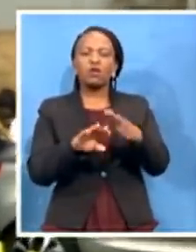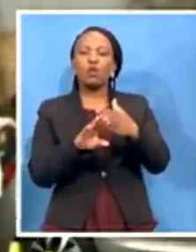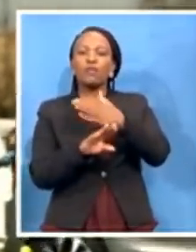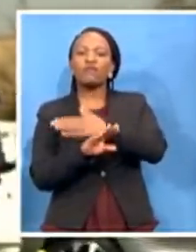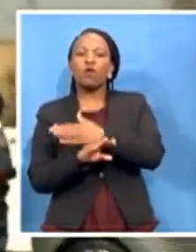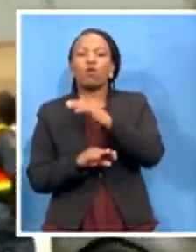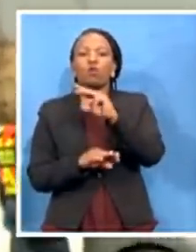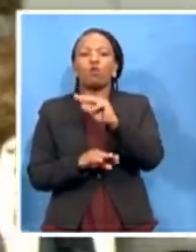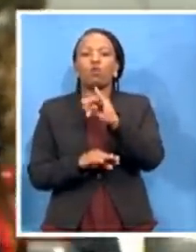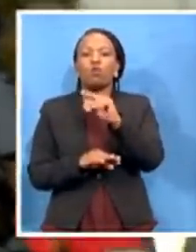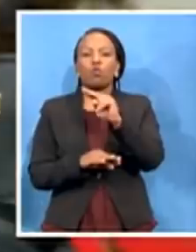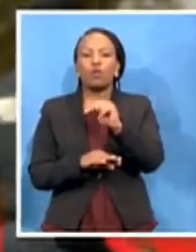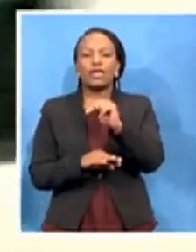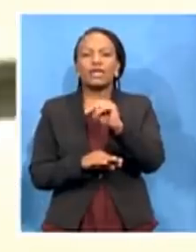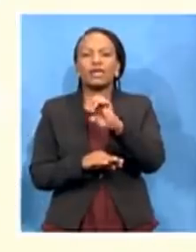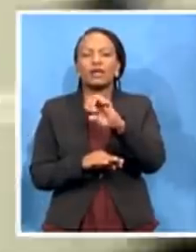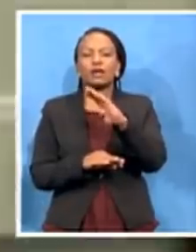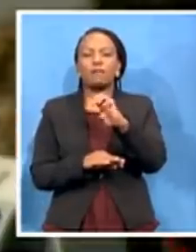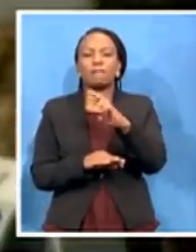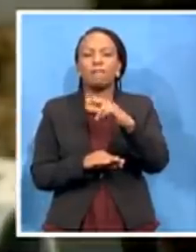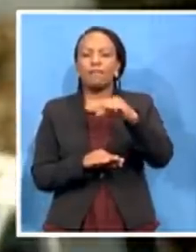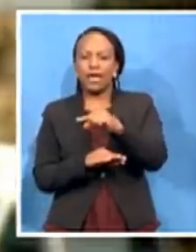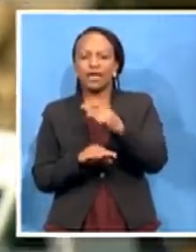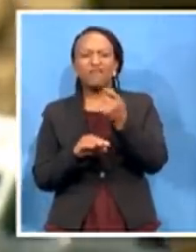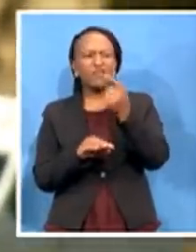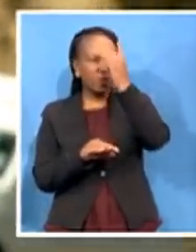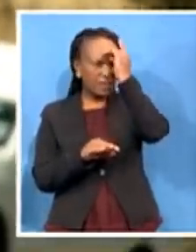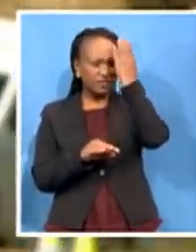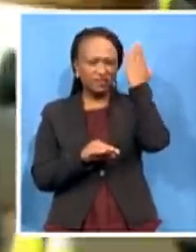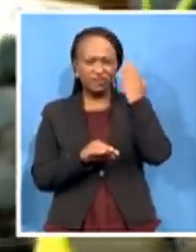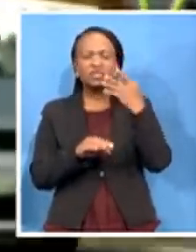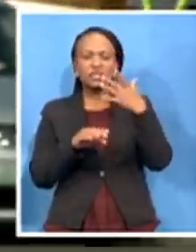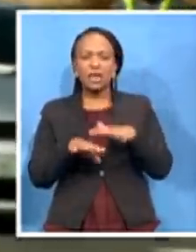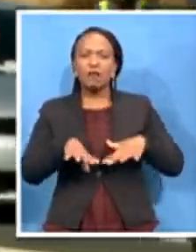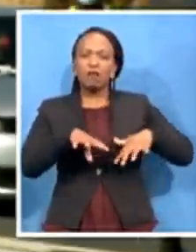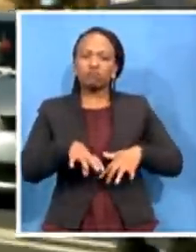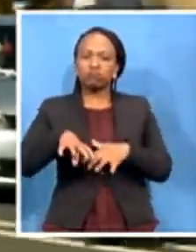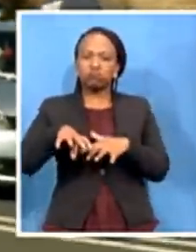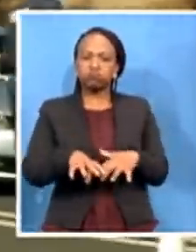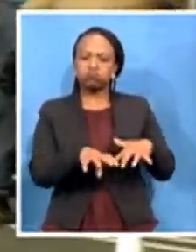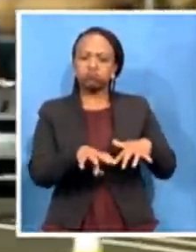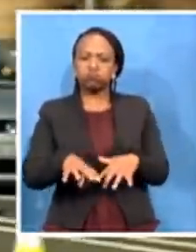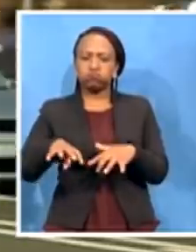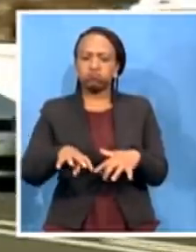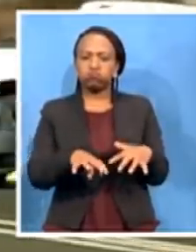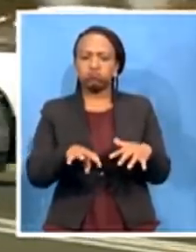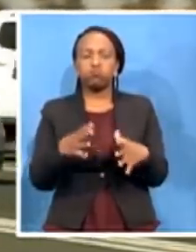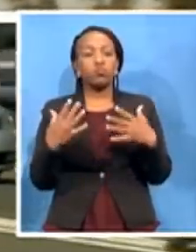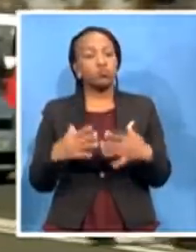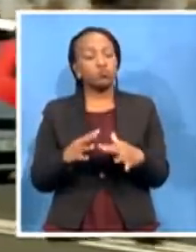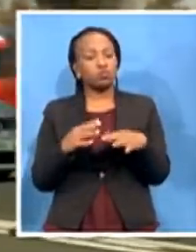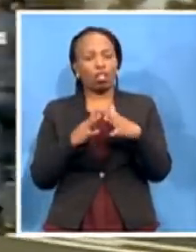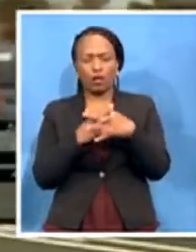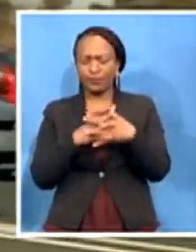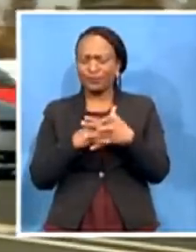a few minutes ago, so it's a buzz here in Senekal ahead of that